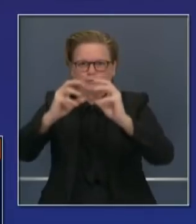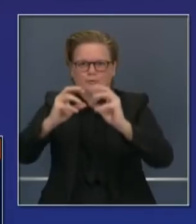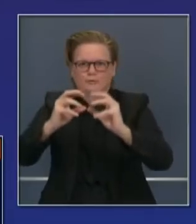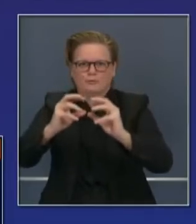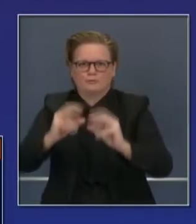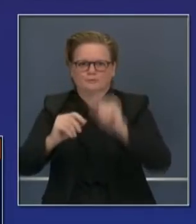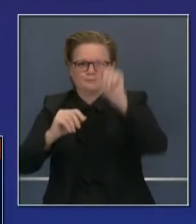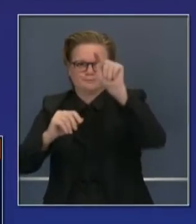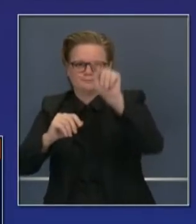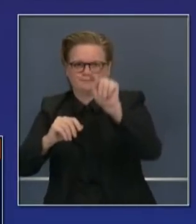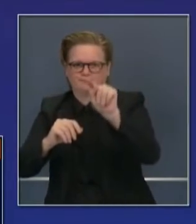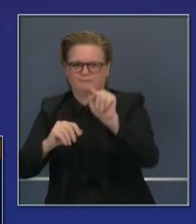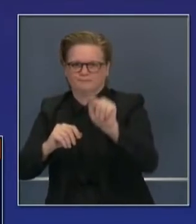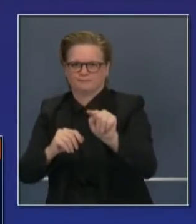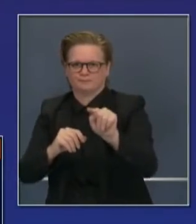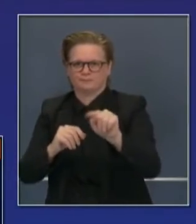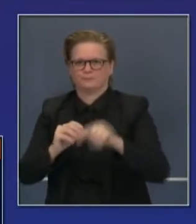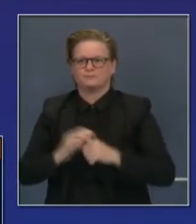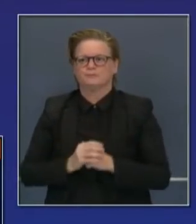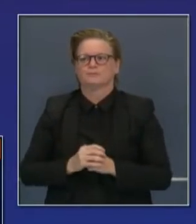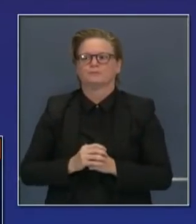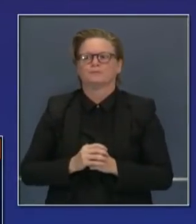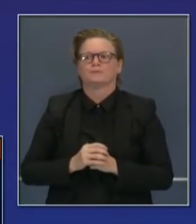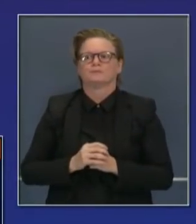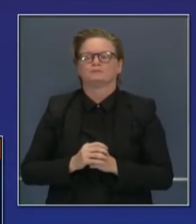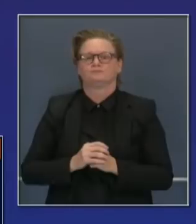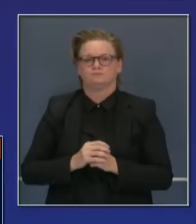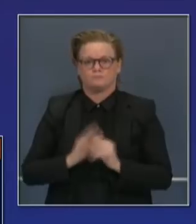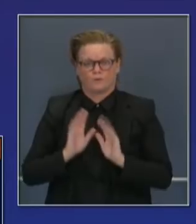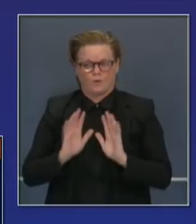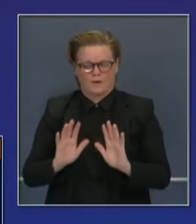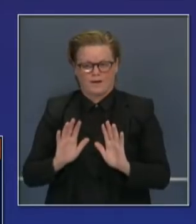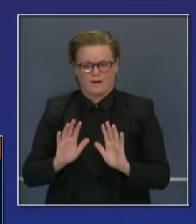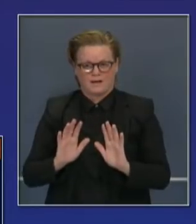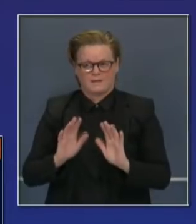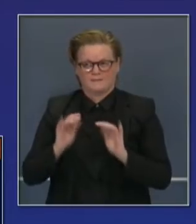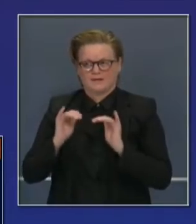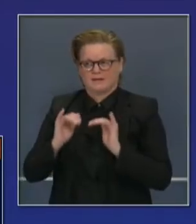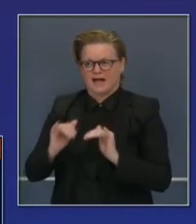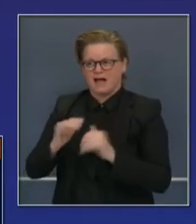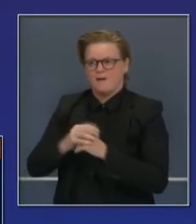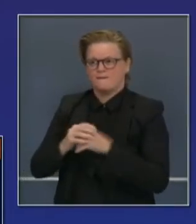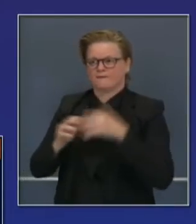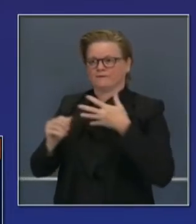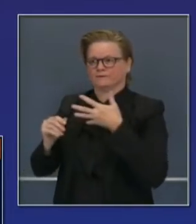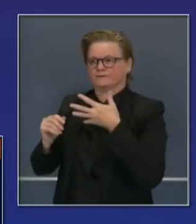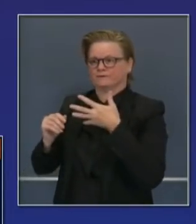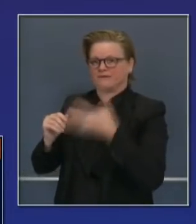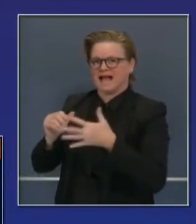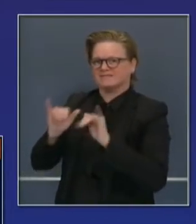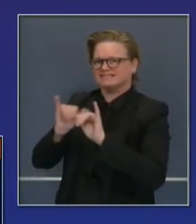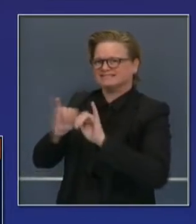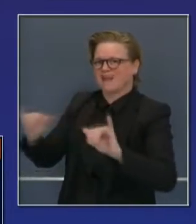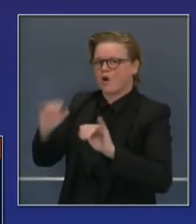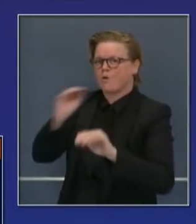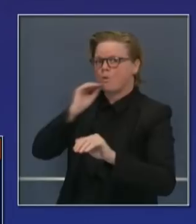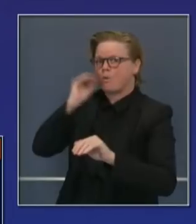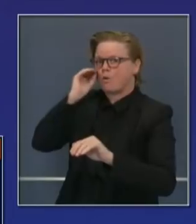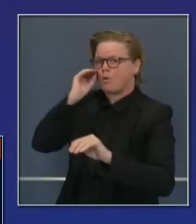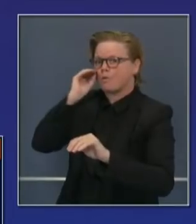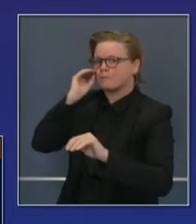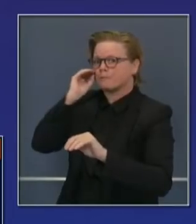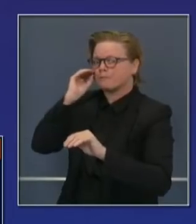5 areas in our stay-at-home order as distinctive from these vaccination regions, which